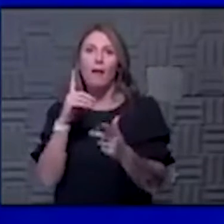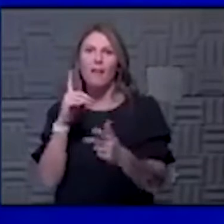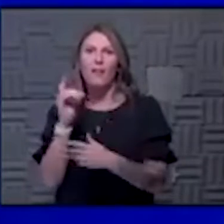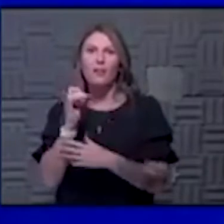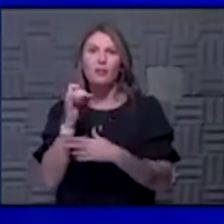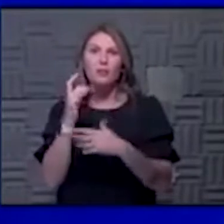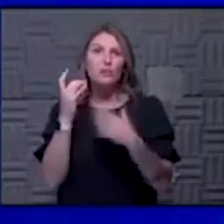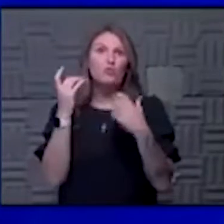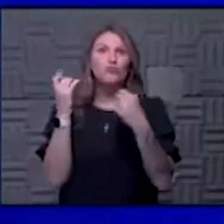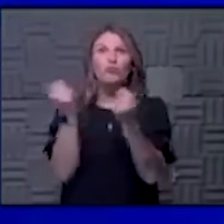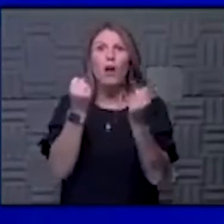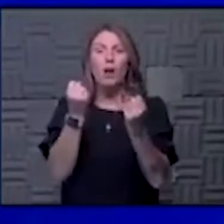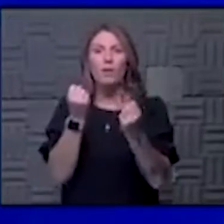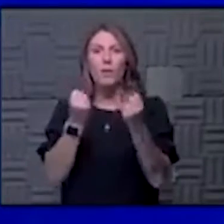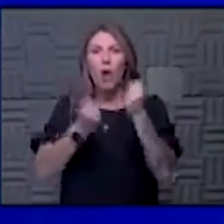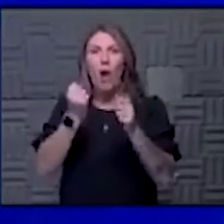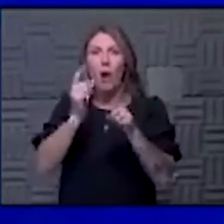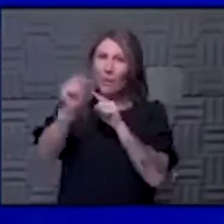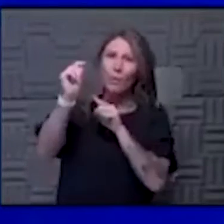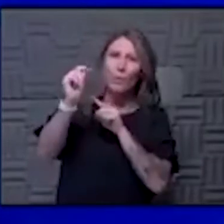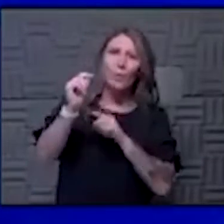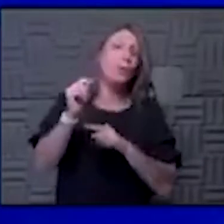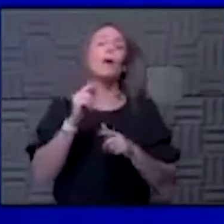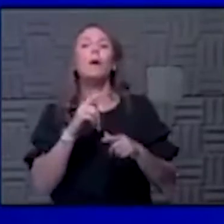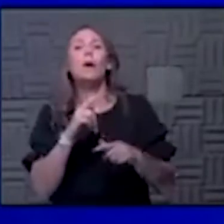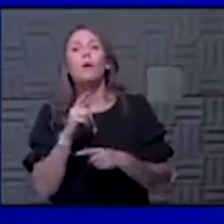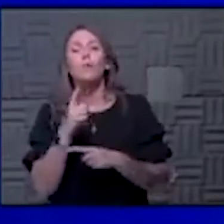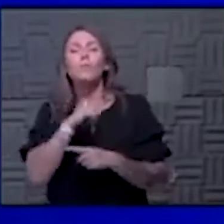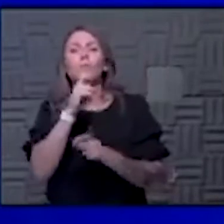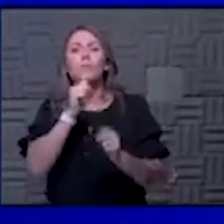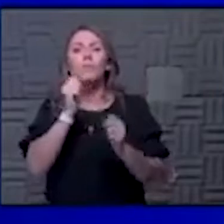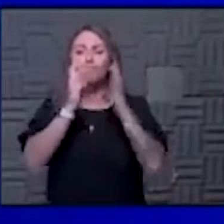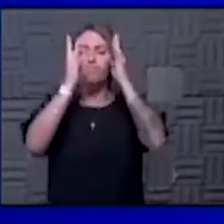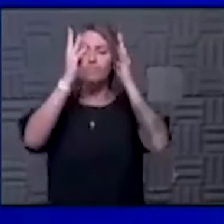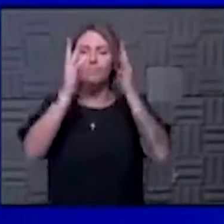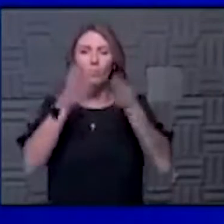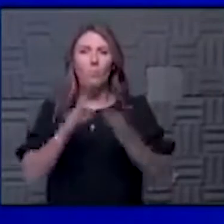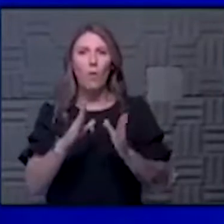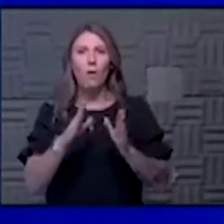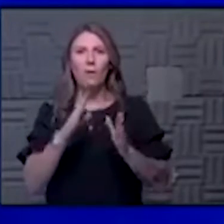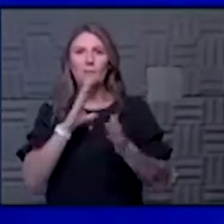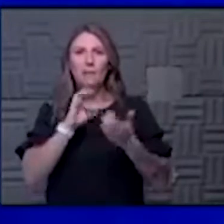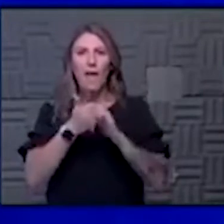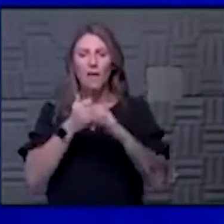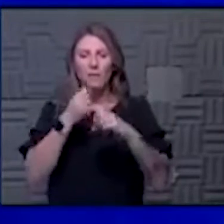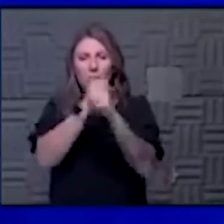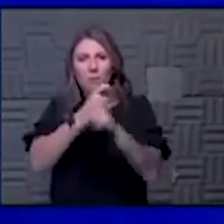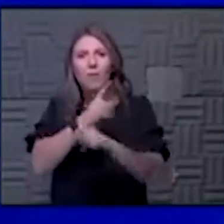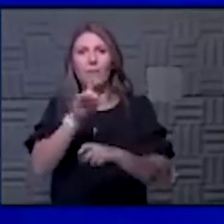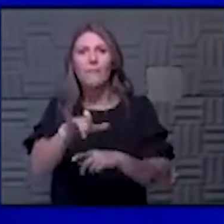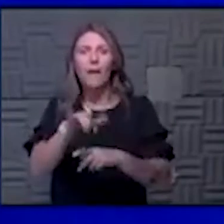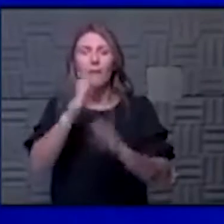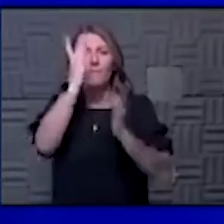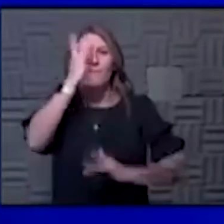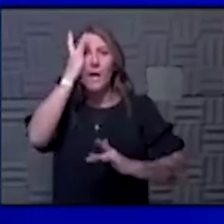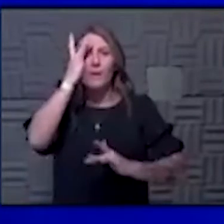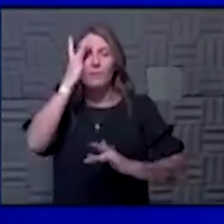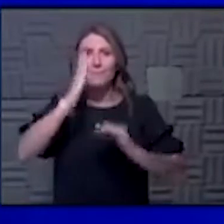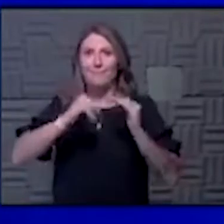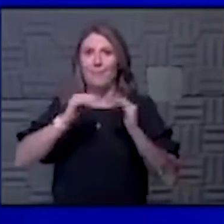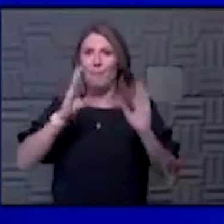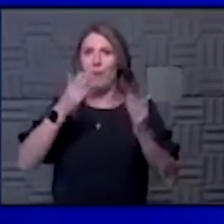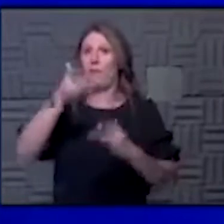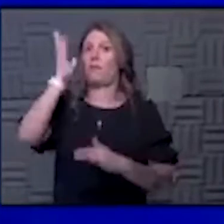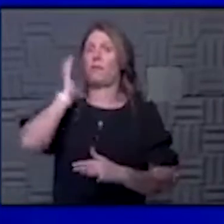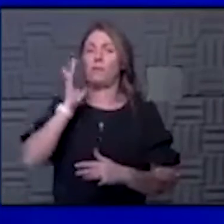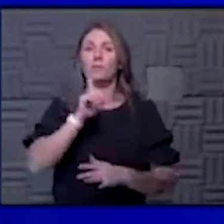car, then what really happens is we can come up with ways to try and combat that virus a lot faster than we used to. And so that's been a